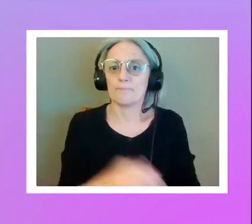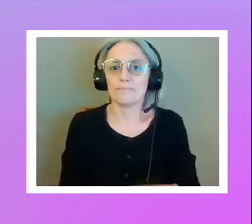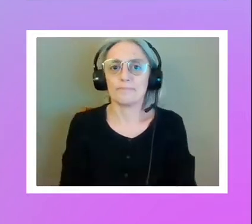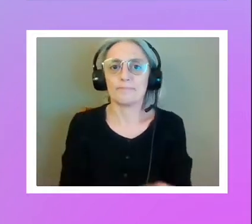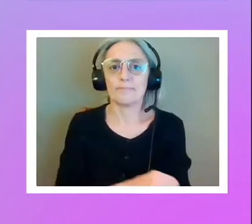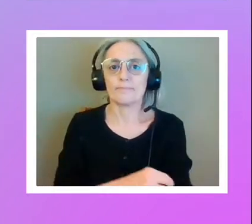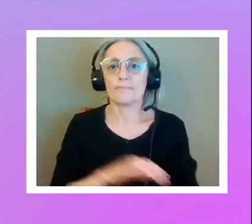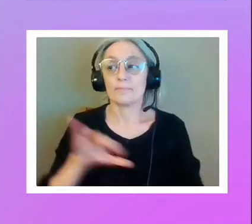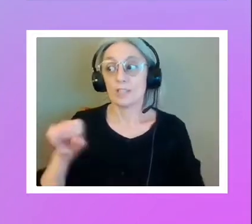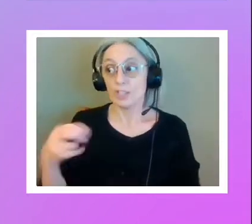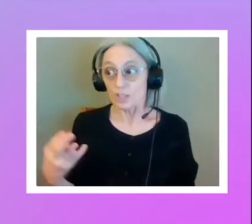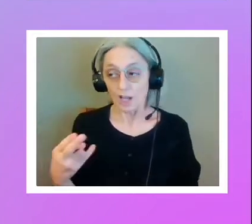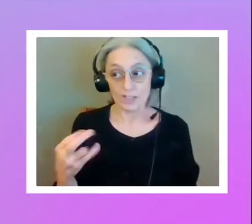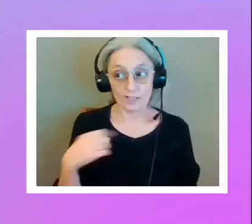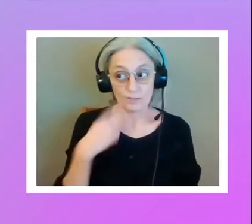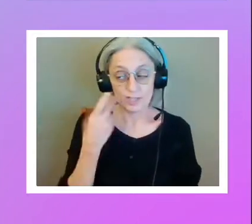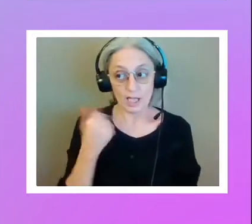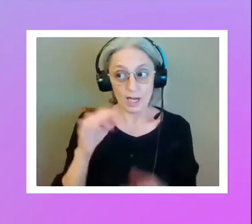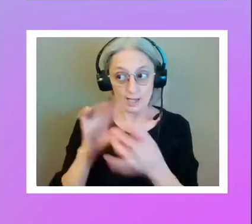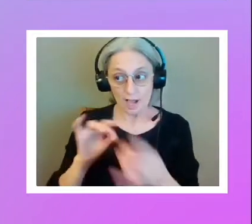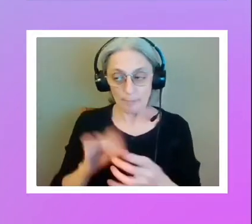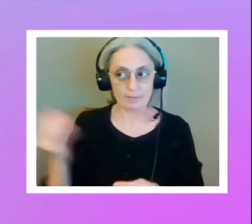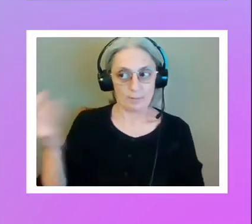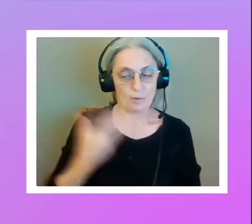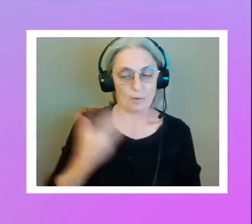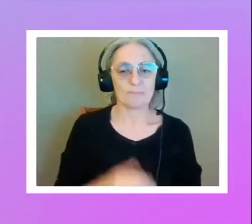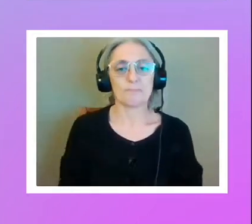Josh, if anyone's getting back to you, feel free to let me know.